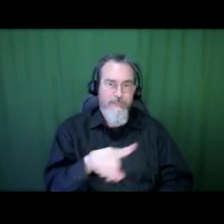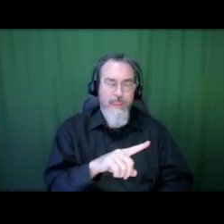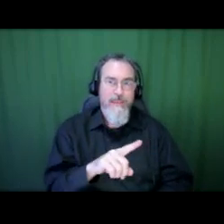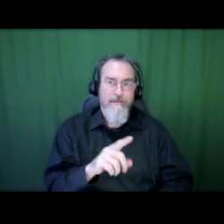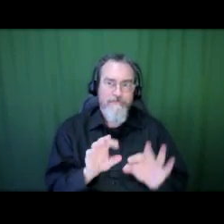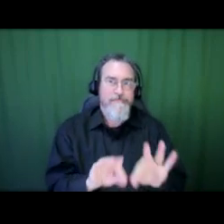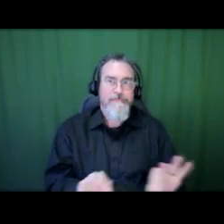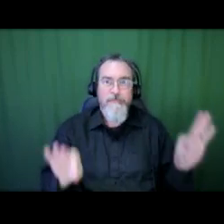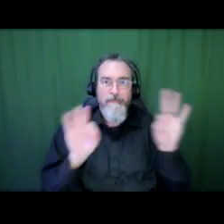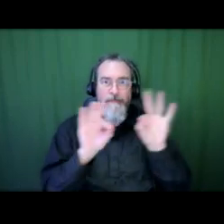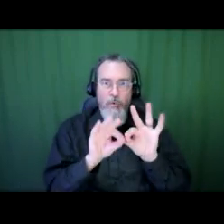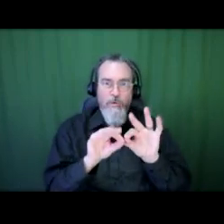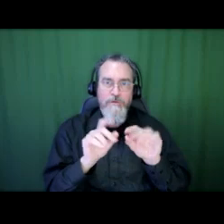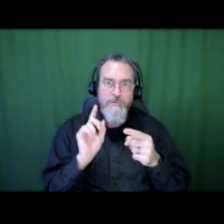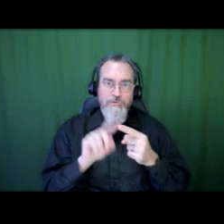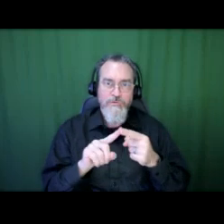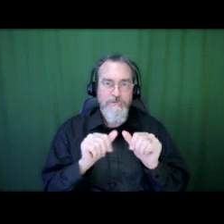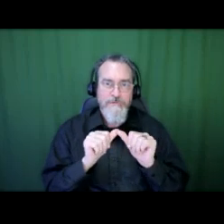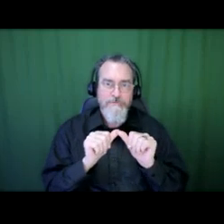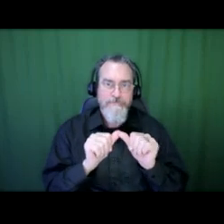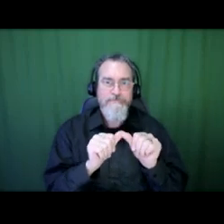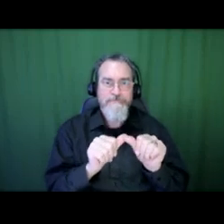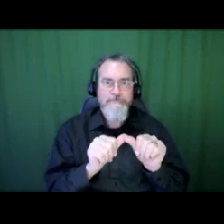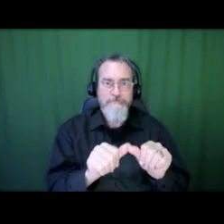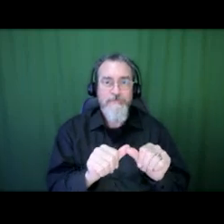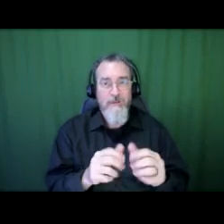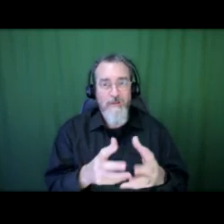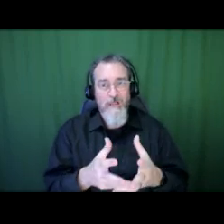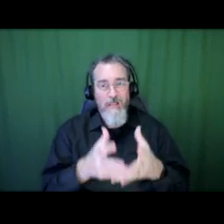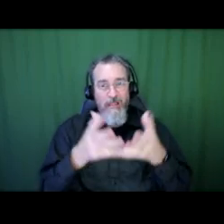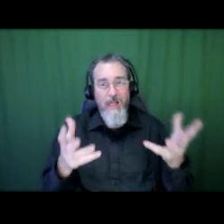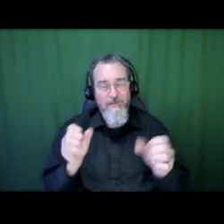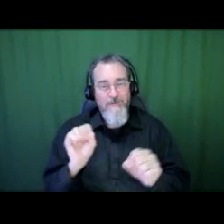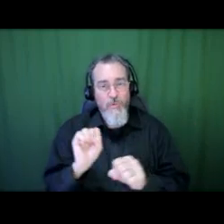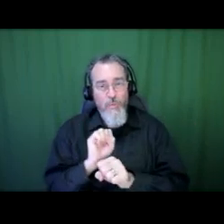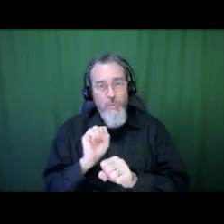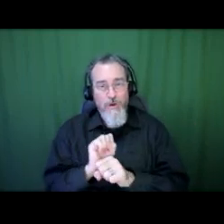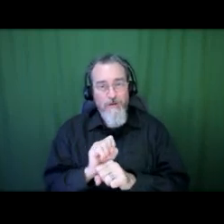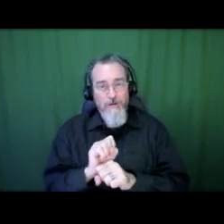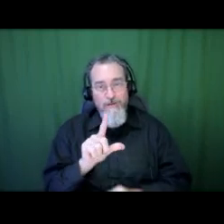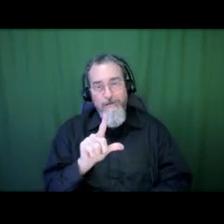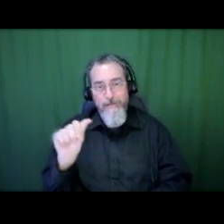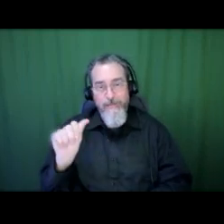work forward. A lot of work here in LA County kind of gets done in a silo, so we have different